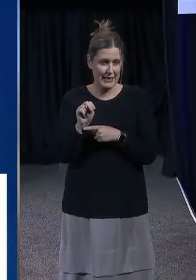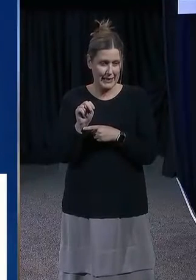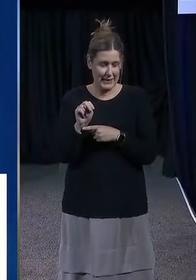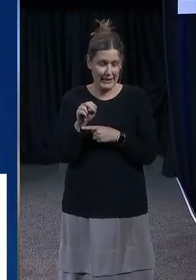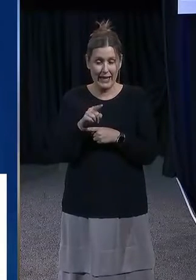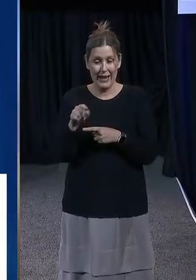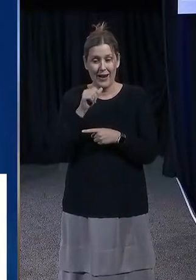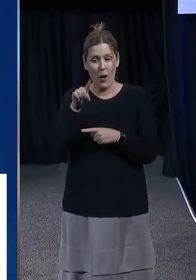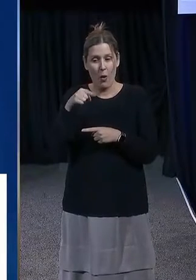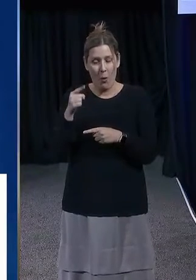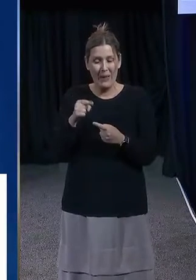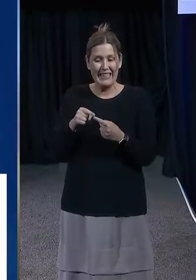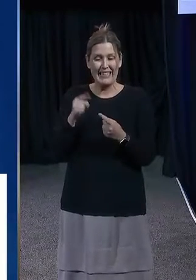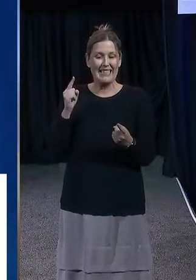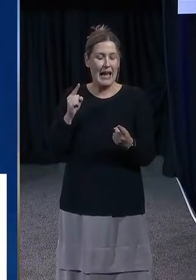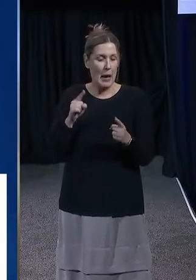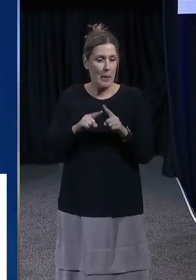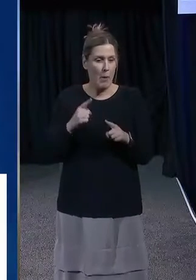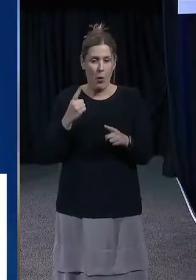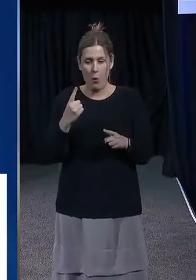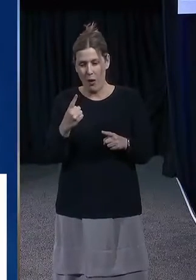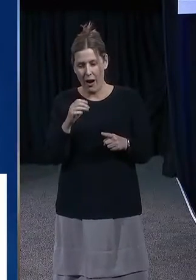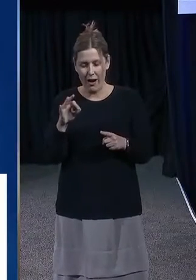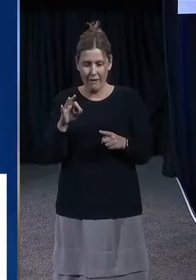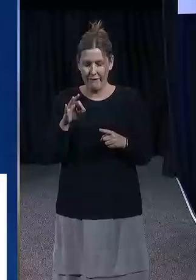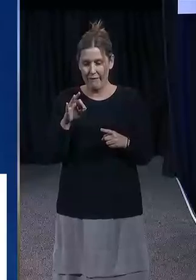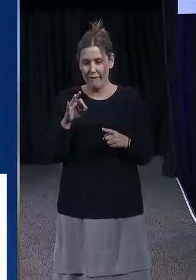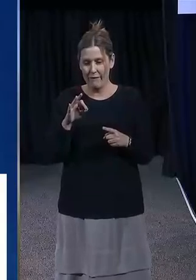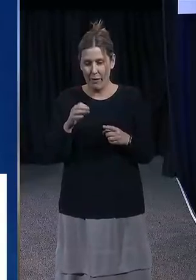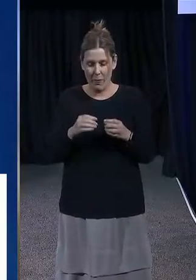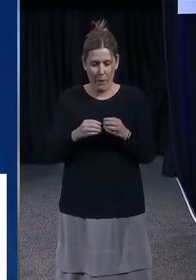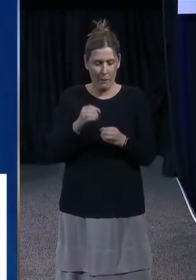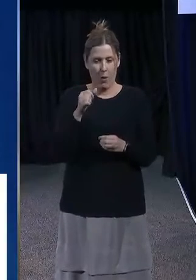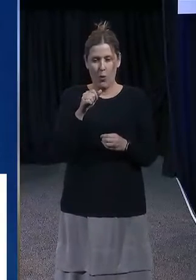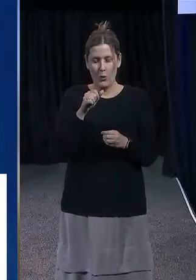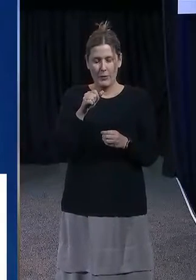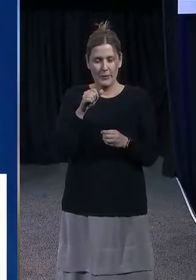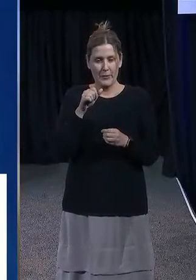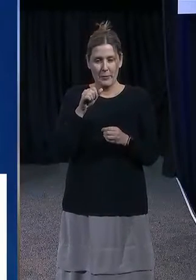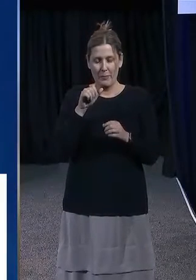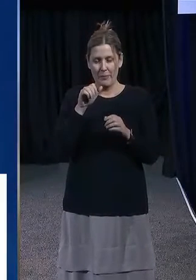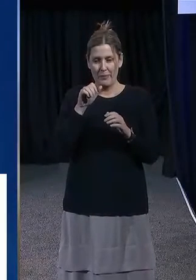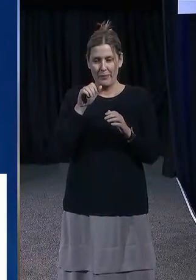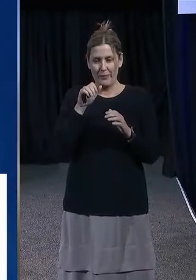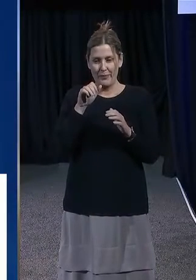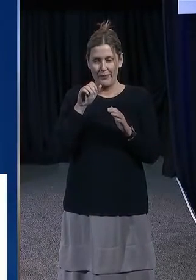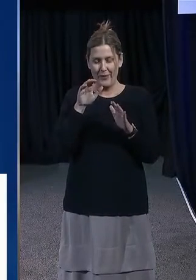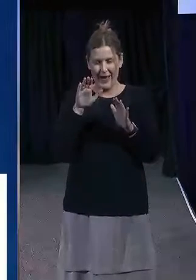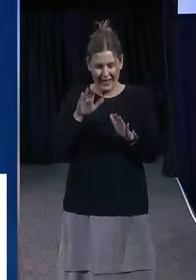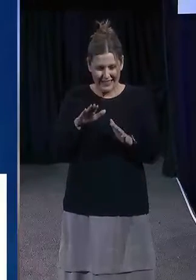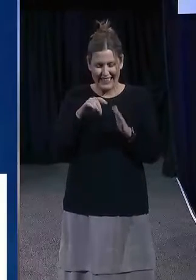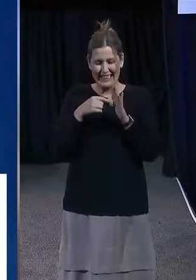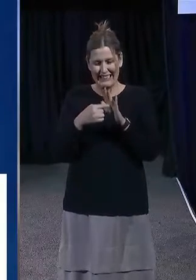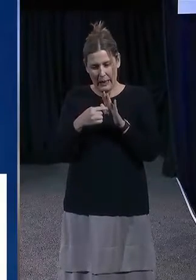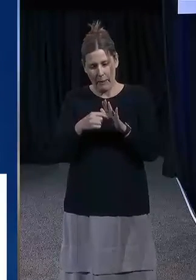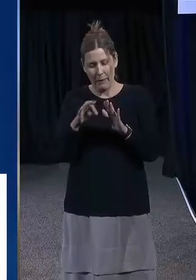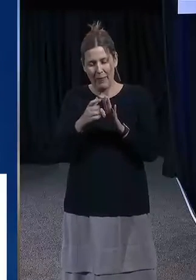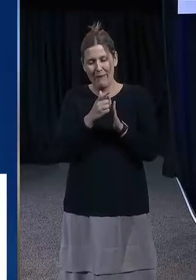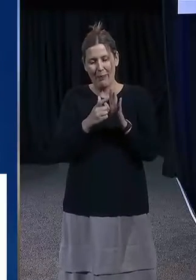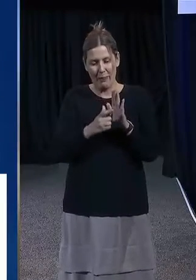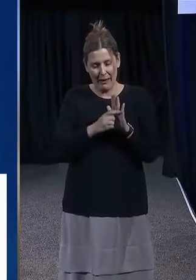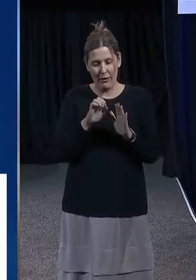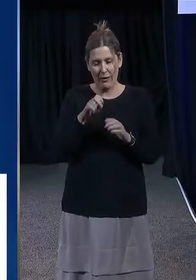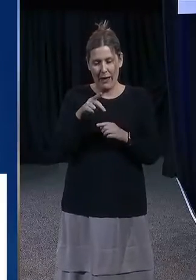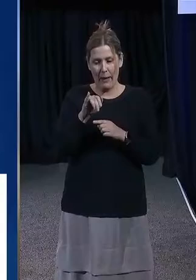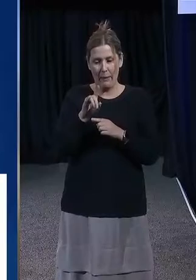dissent, but one of the most articulate examples of legal epidemiology that the